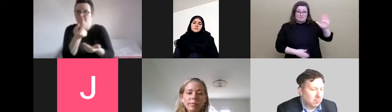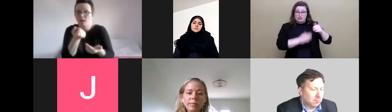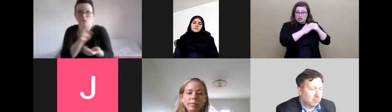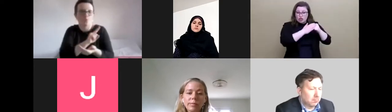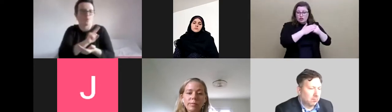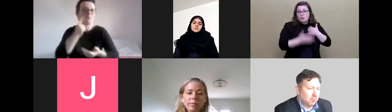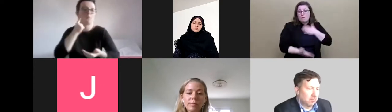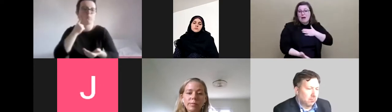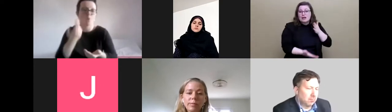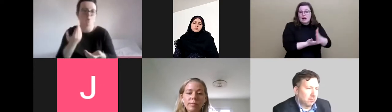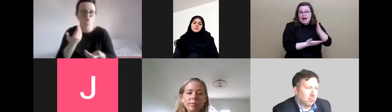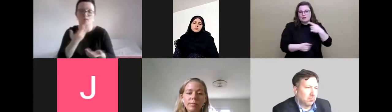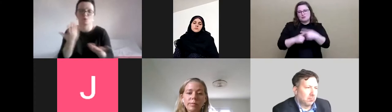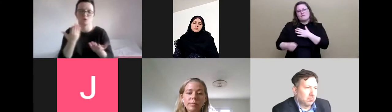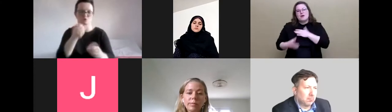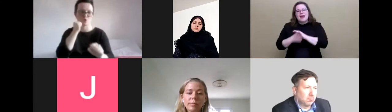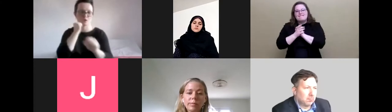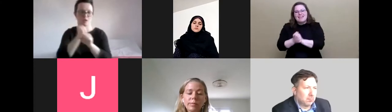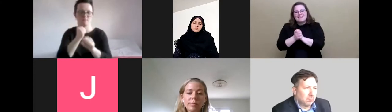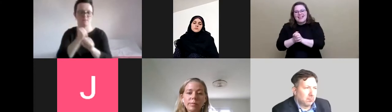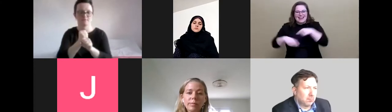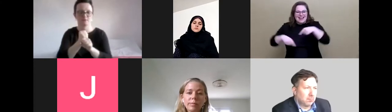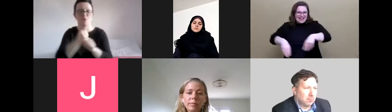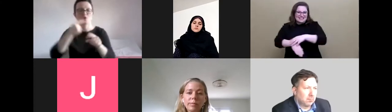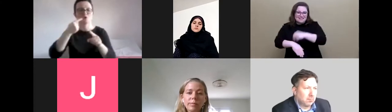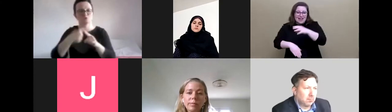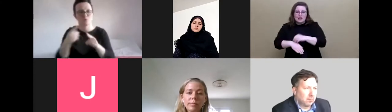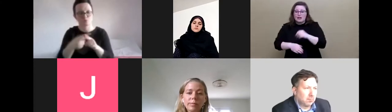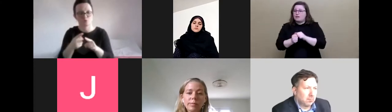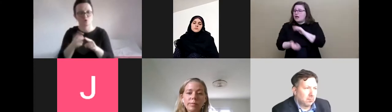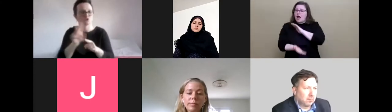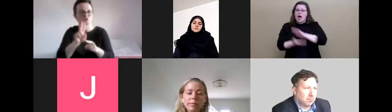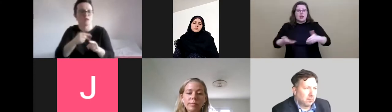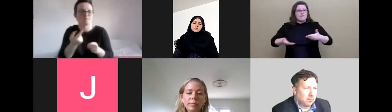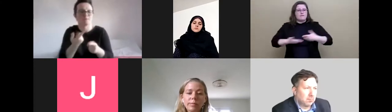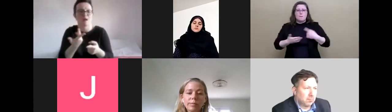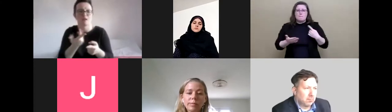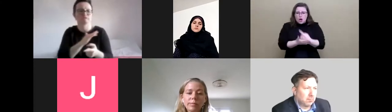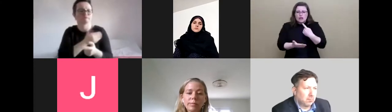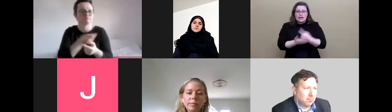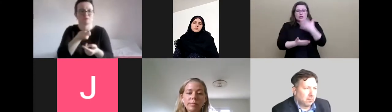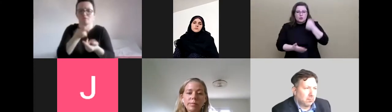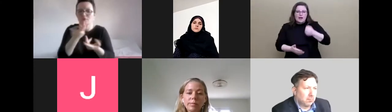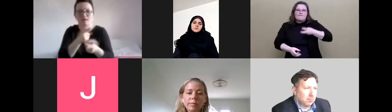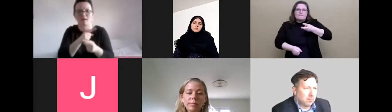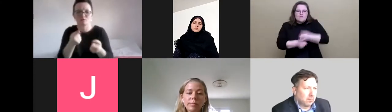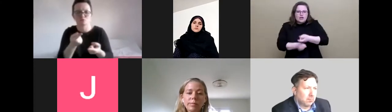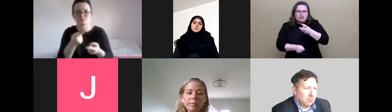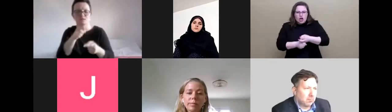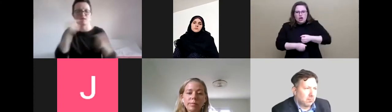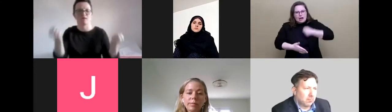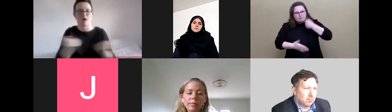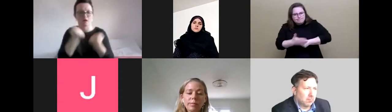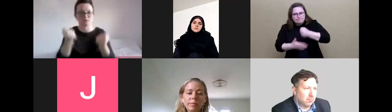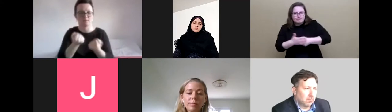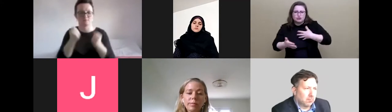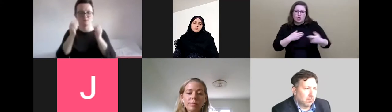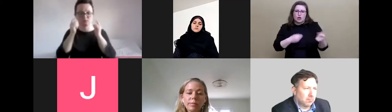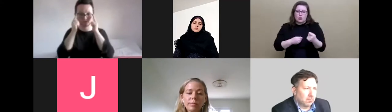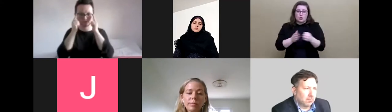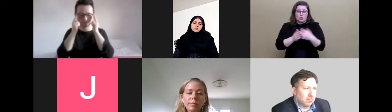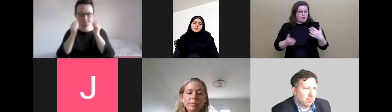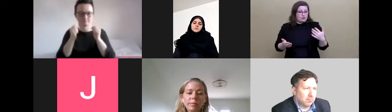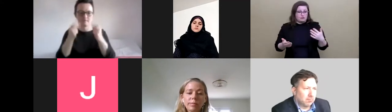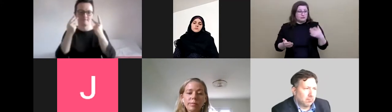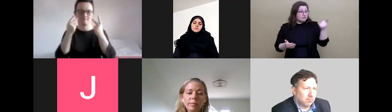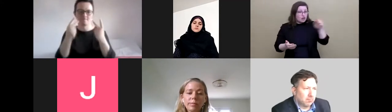Sweden, we wouldn't have had the opportunity to even try to do something, because we wouldn't have